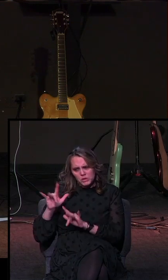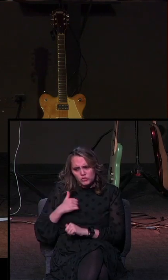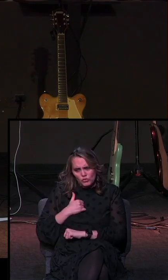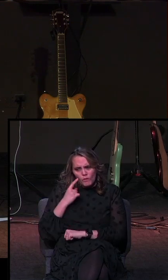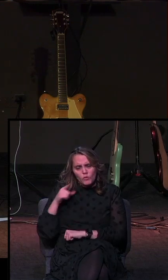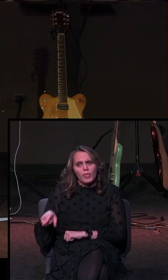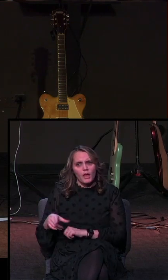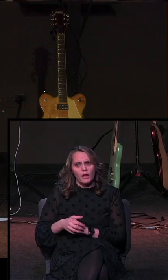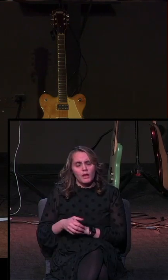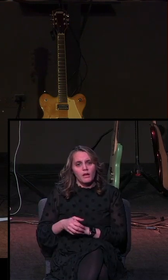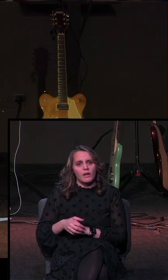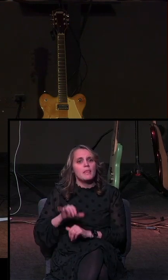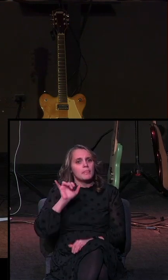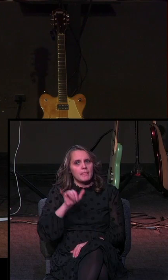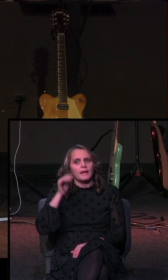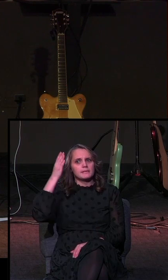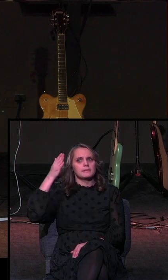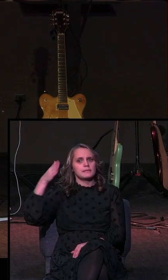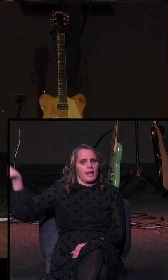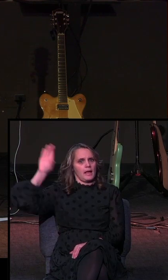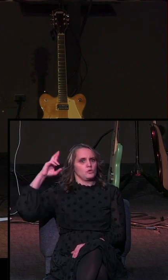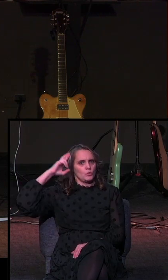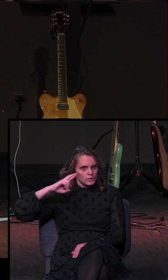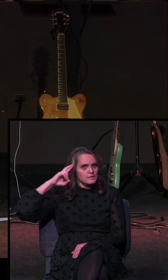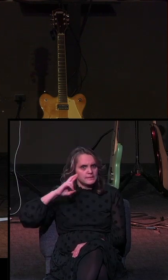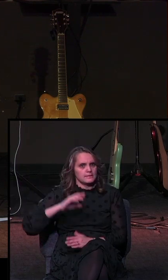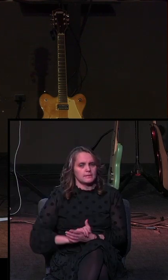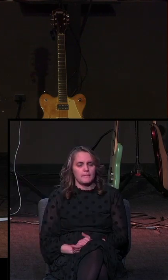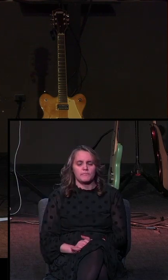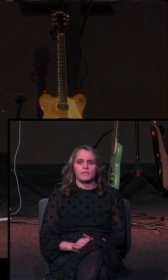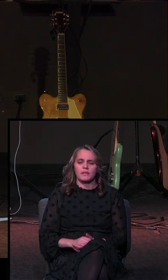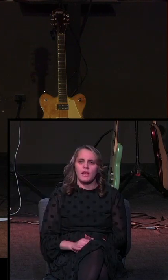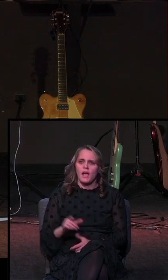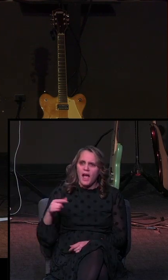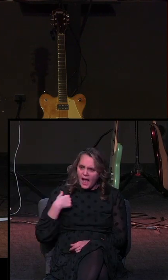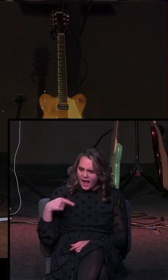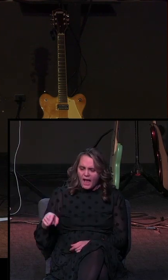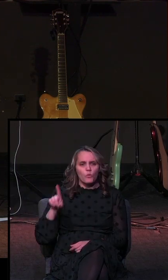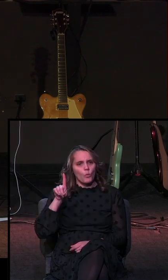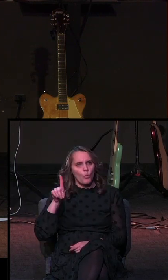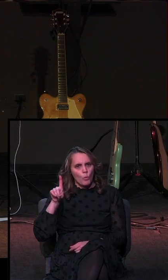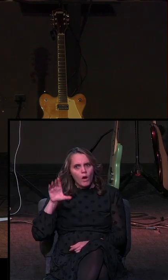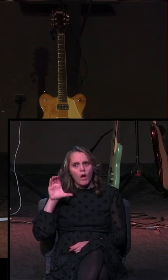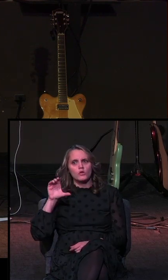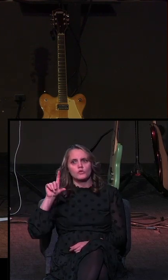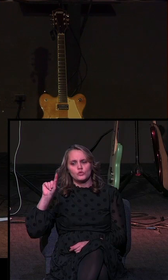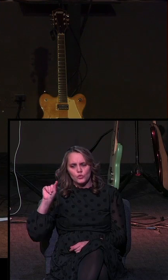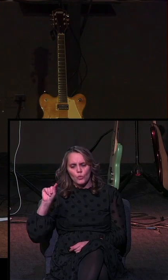That's God's justification. That's his explanation. Nineveh has 120,000 people living in spiritual